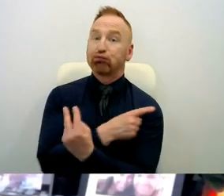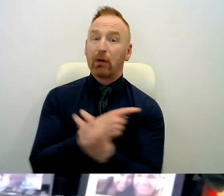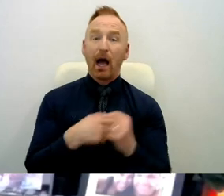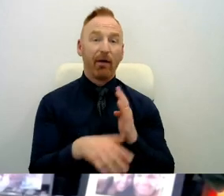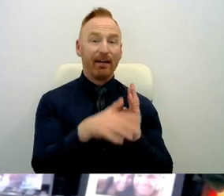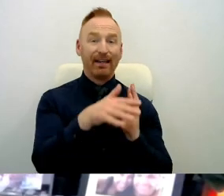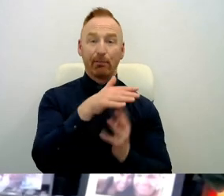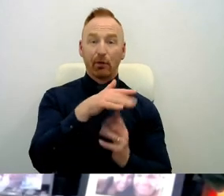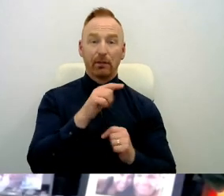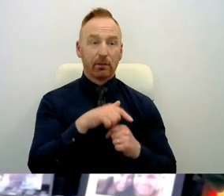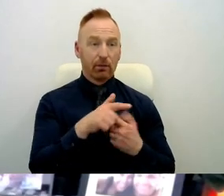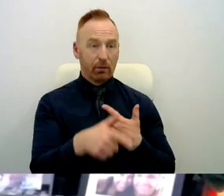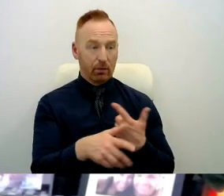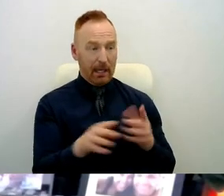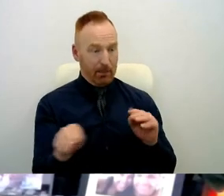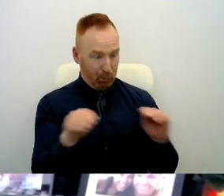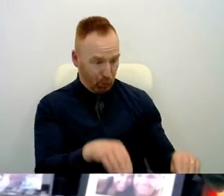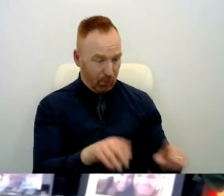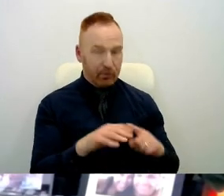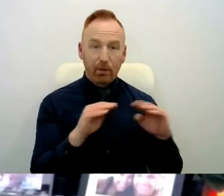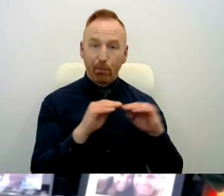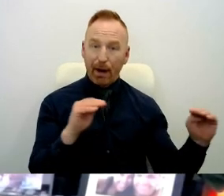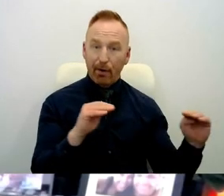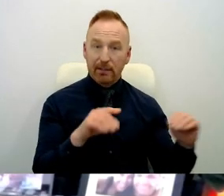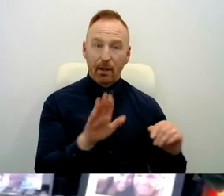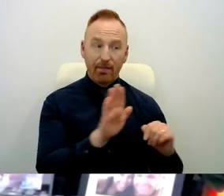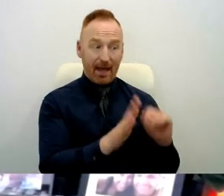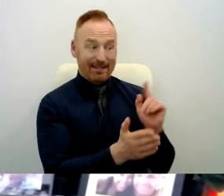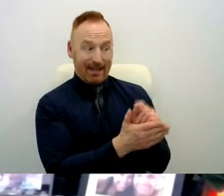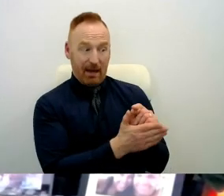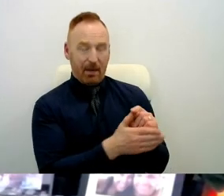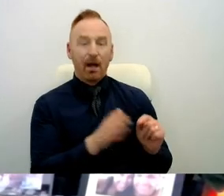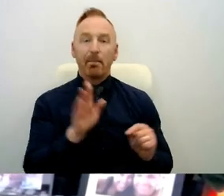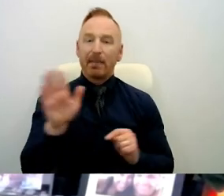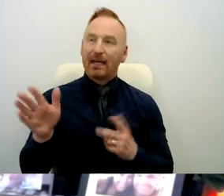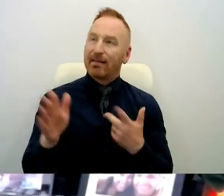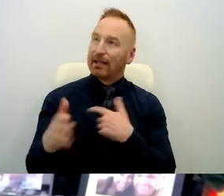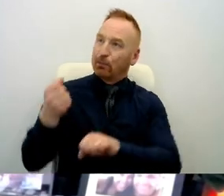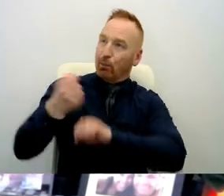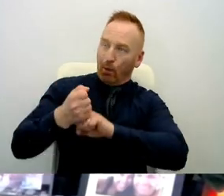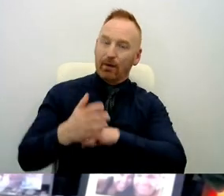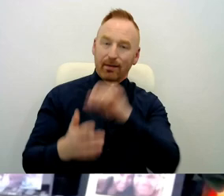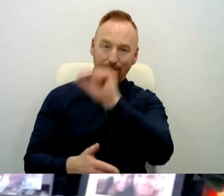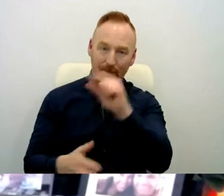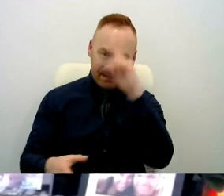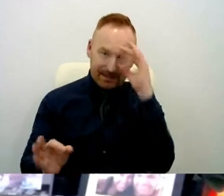of the immigrants who also were coming to the prairies at the time were also reinforcing the government's position.